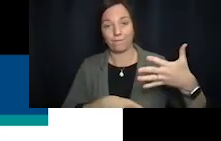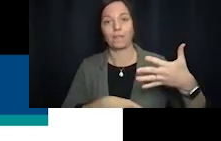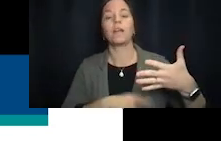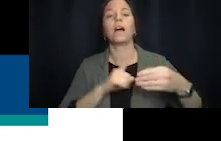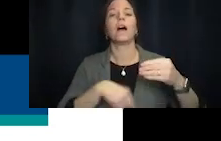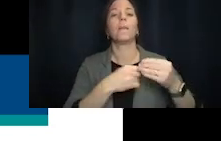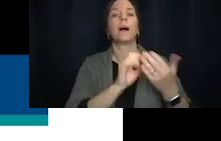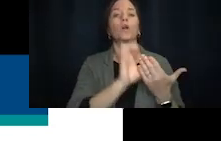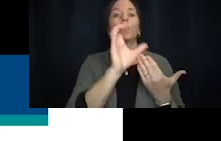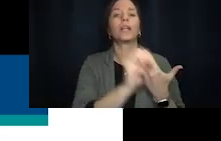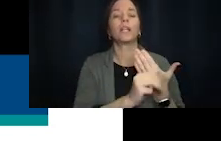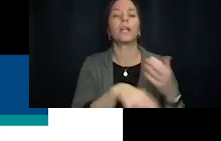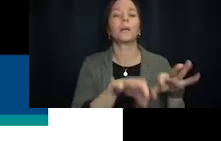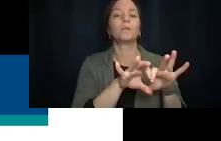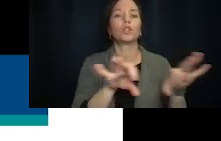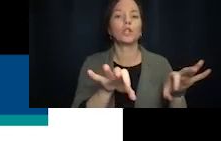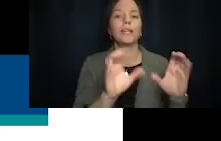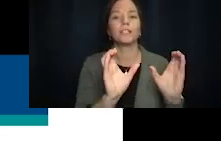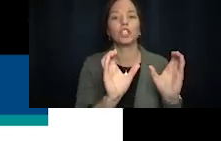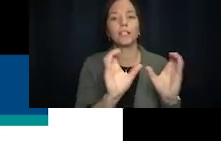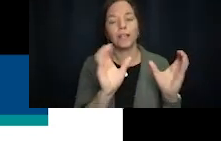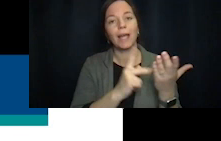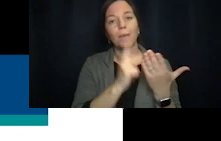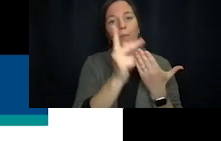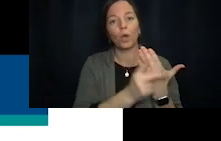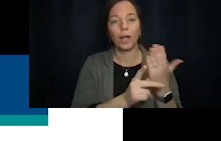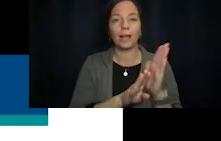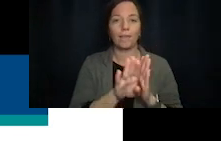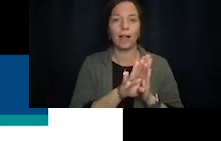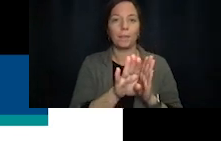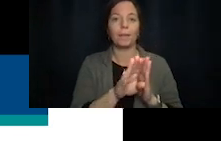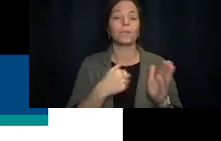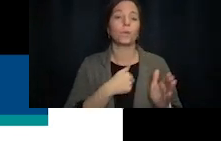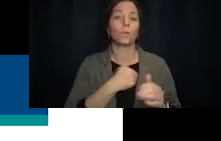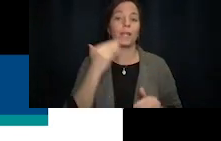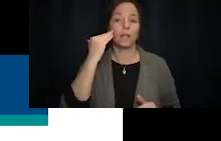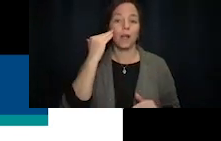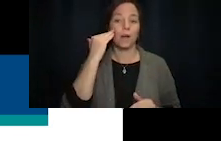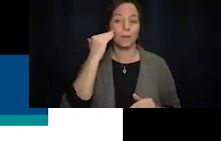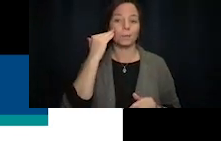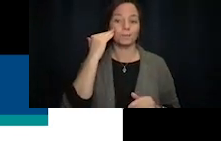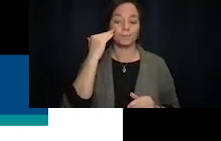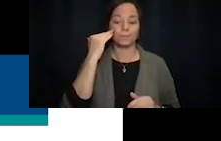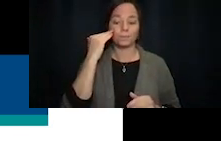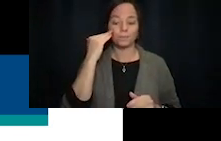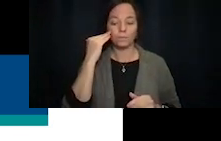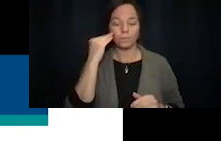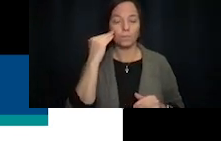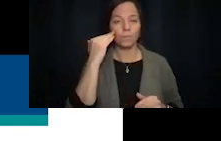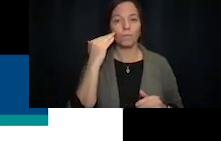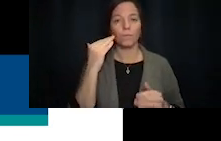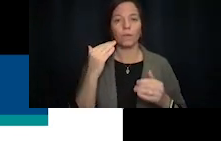degrees and certificates, program development. And so we know when we're looking at